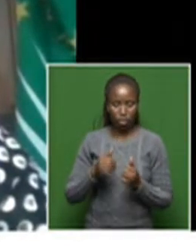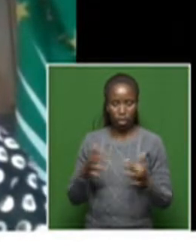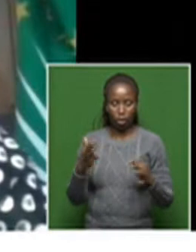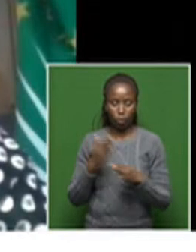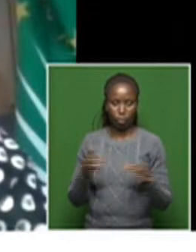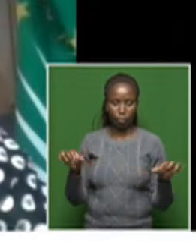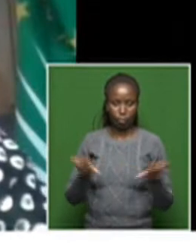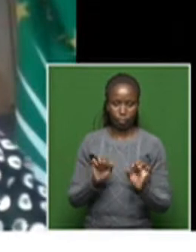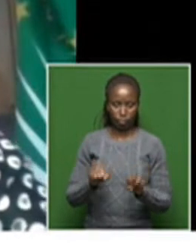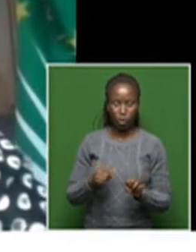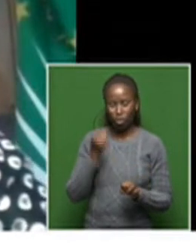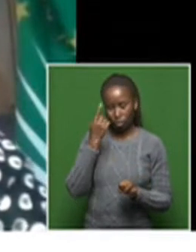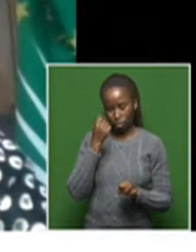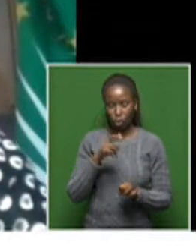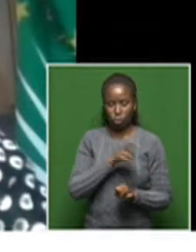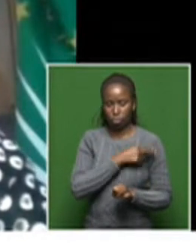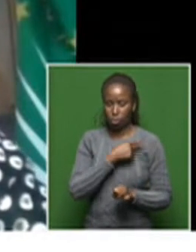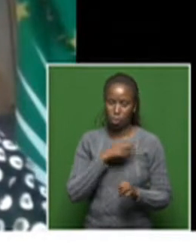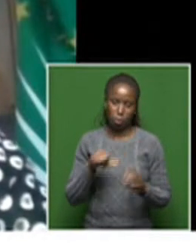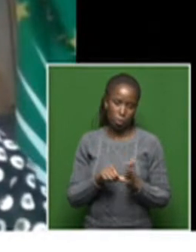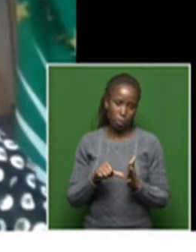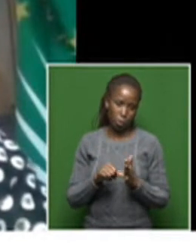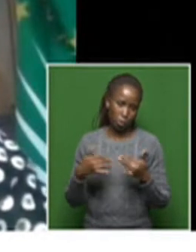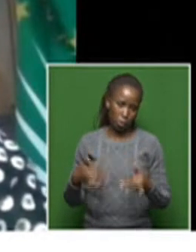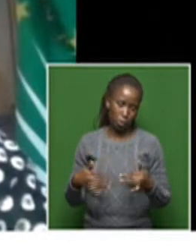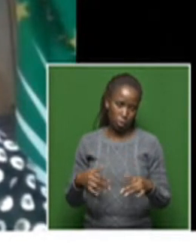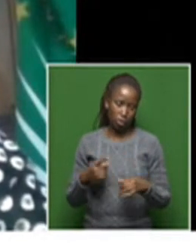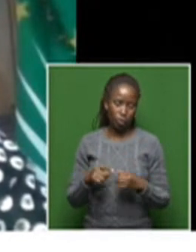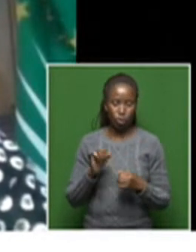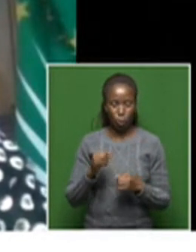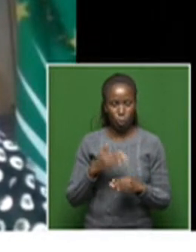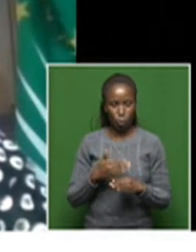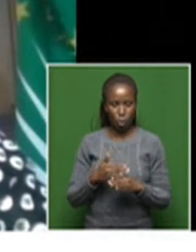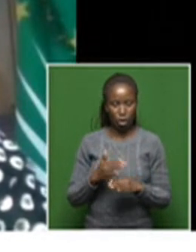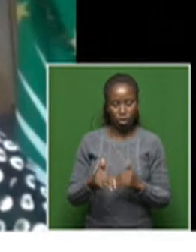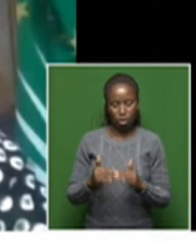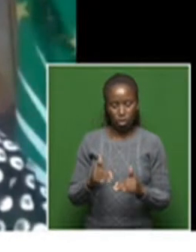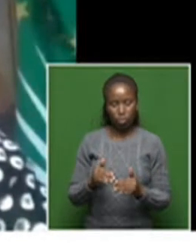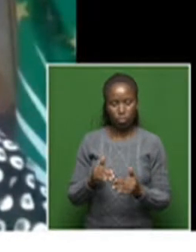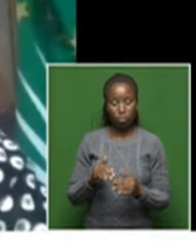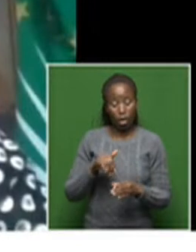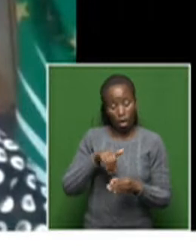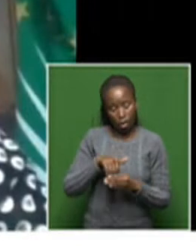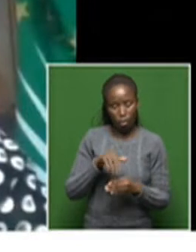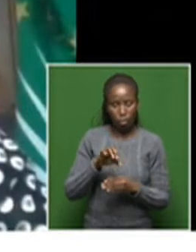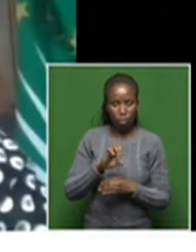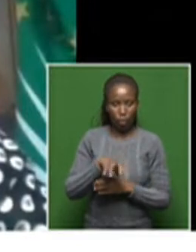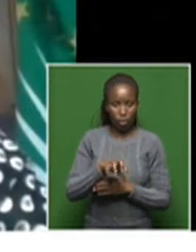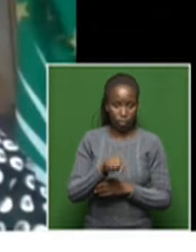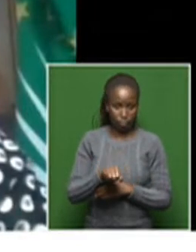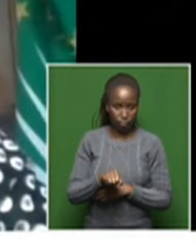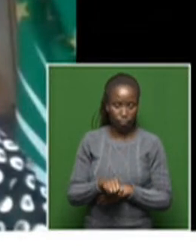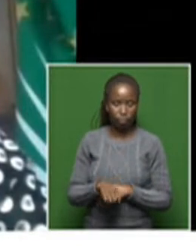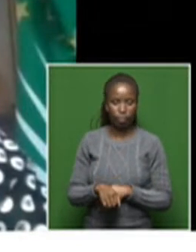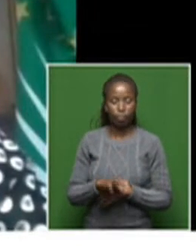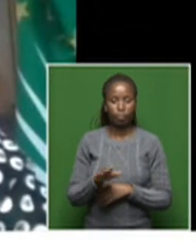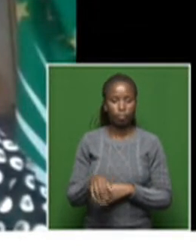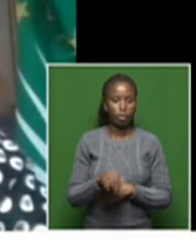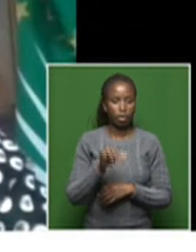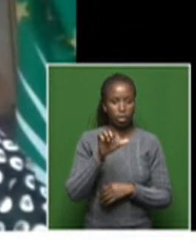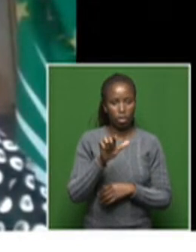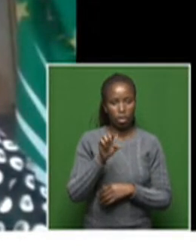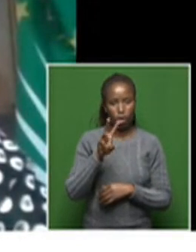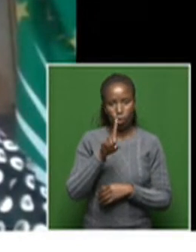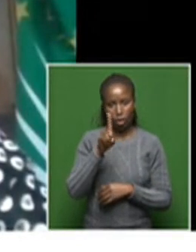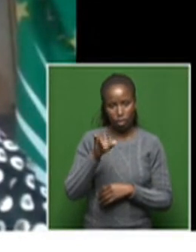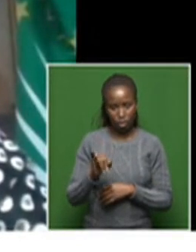its importance in terms of its operation within the province. Luazi, we do have the deputy minister